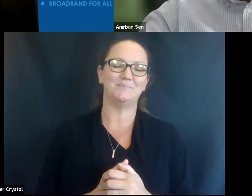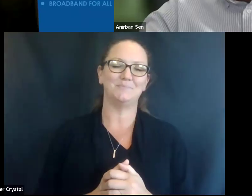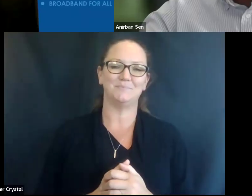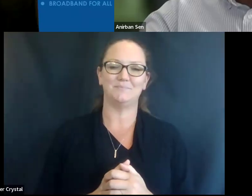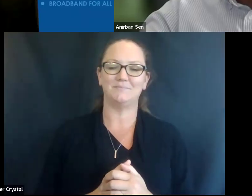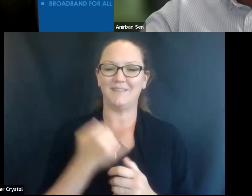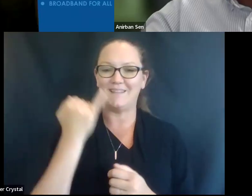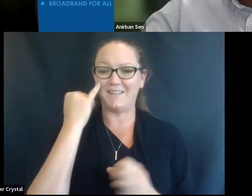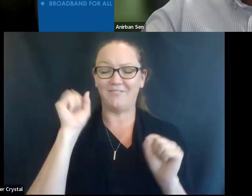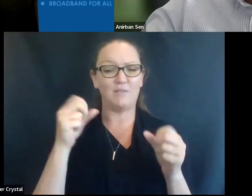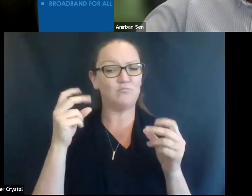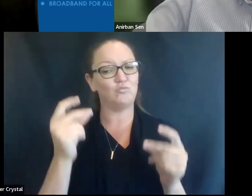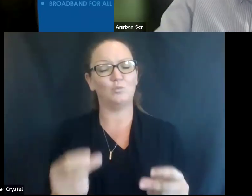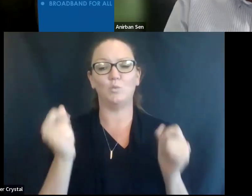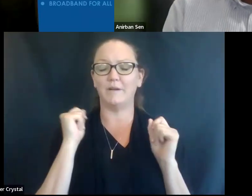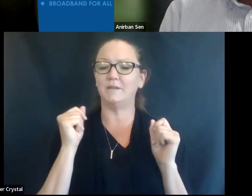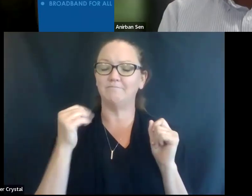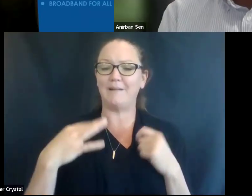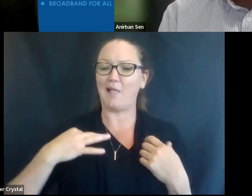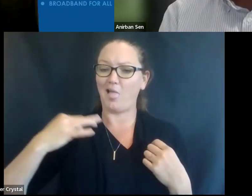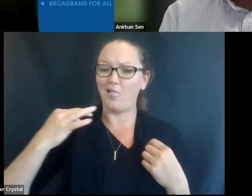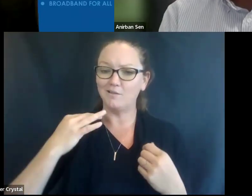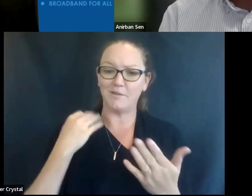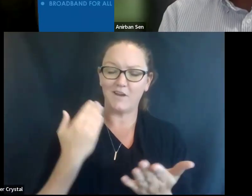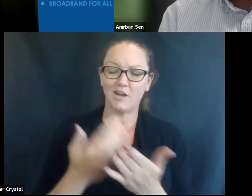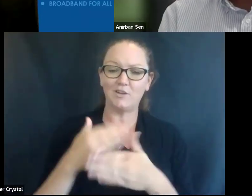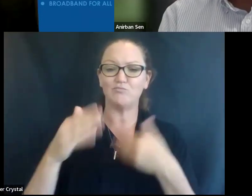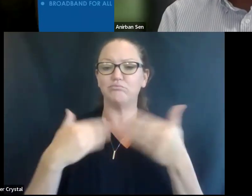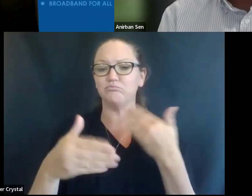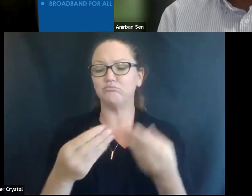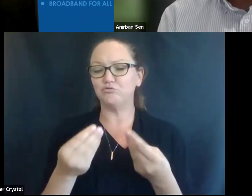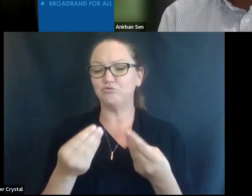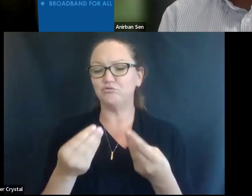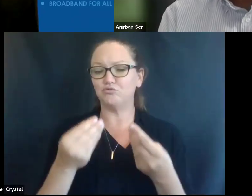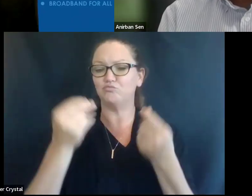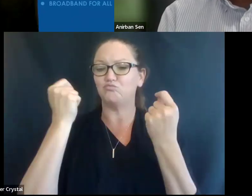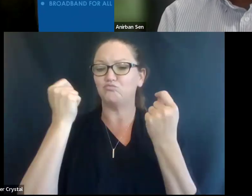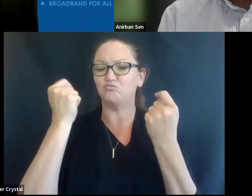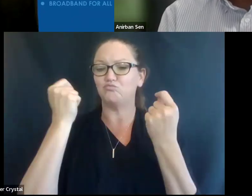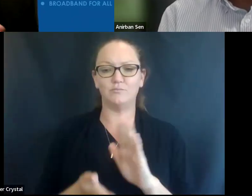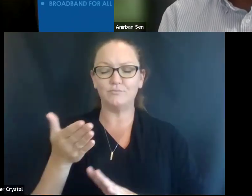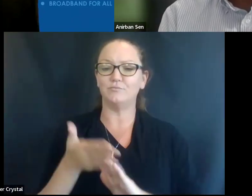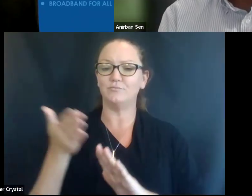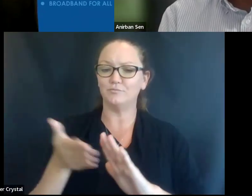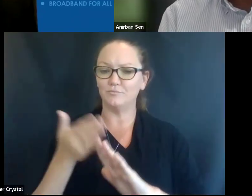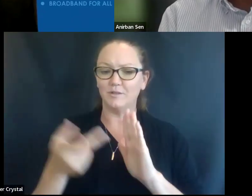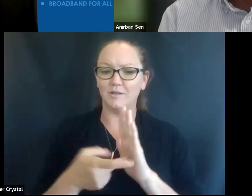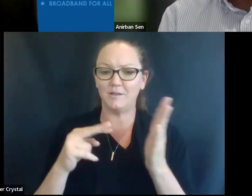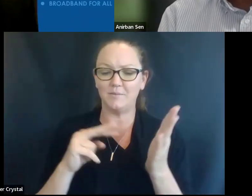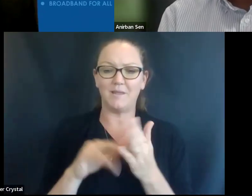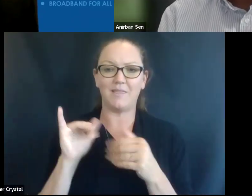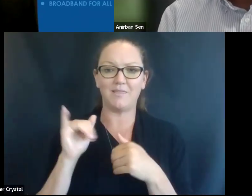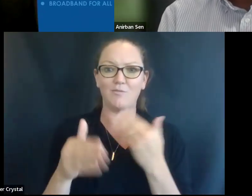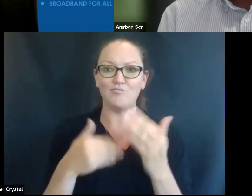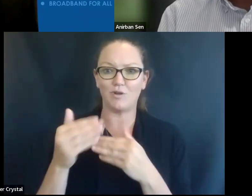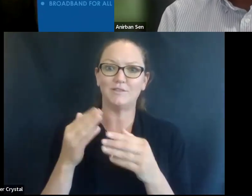streamline the eligibility verification, that significantly shortens it. You see less drop off